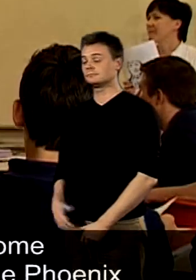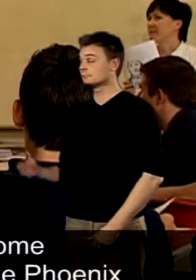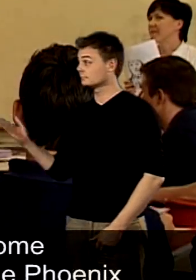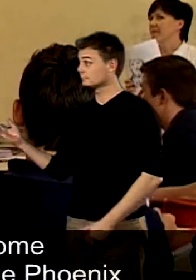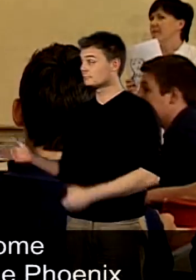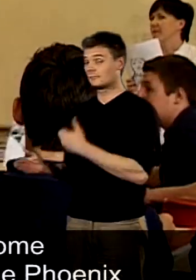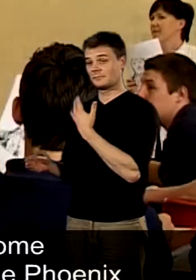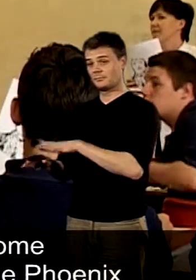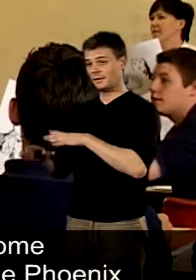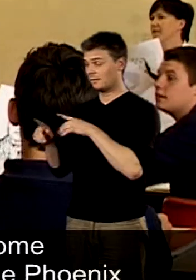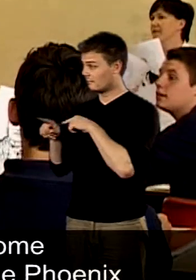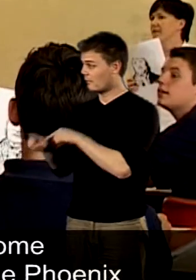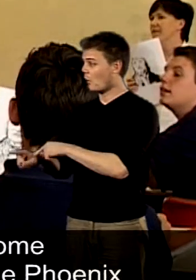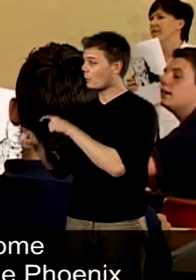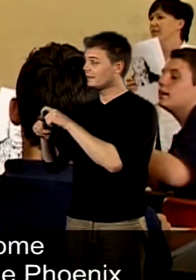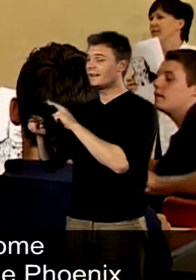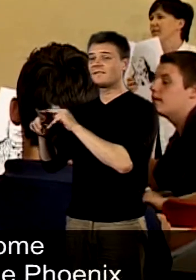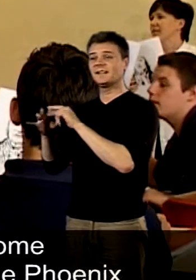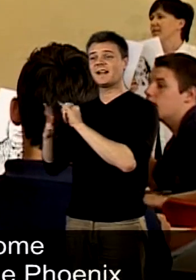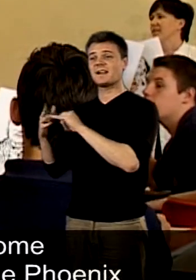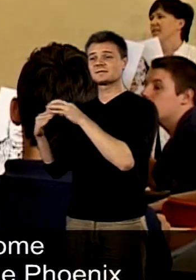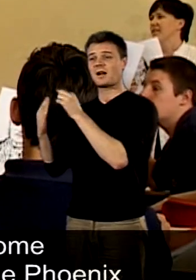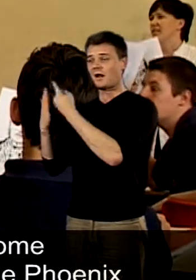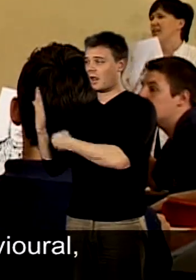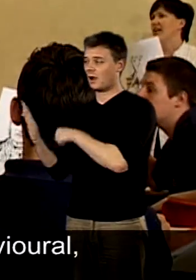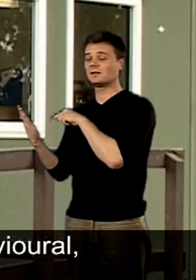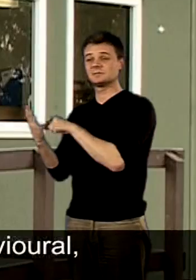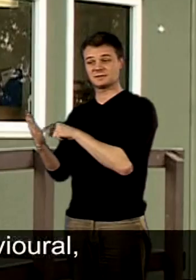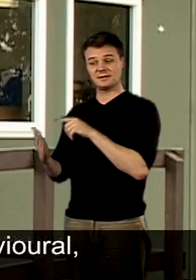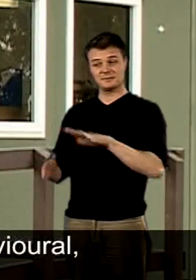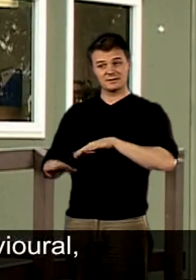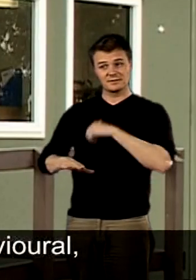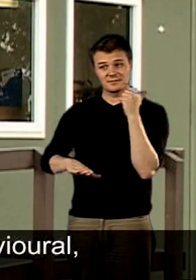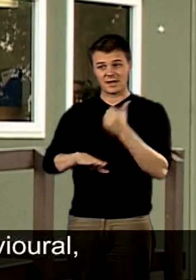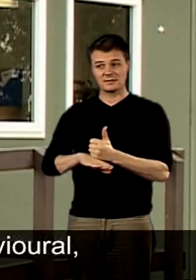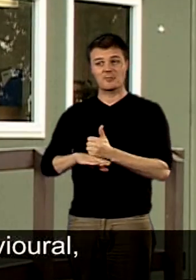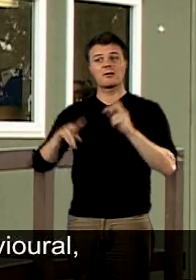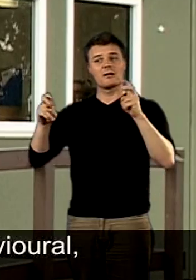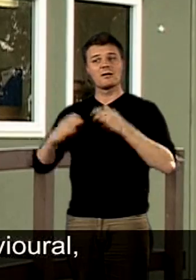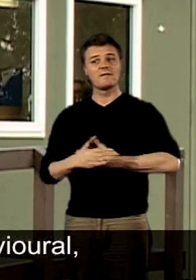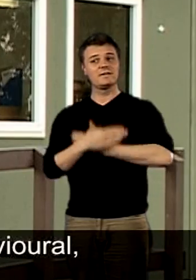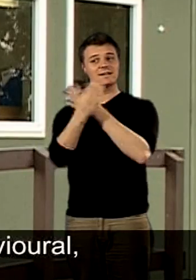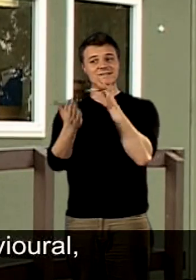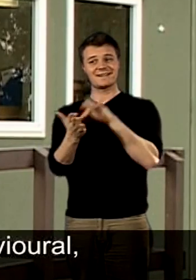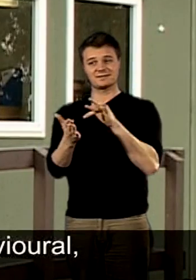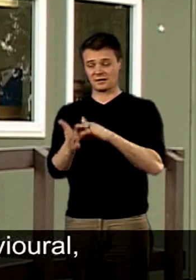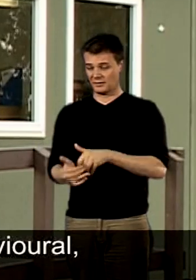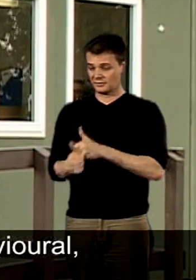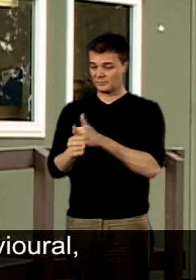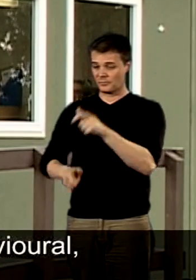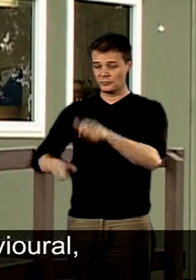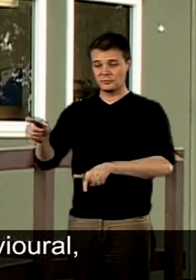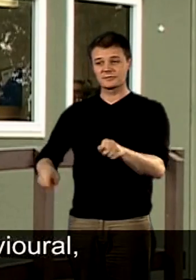After following DFES guidelines, Froome Community College established the Phoenix Centre to support pupils with behavioural, emotional and